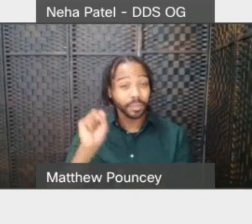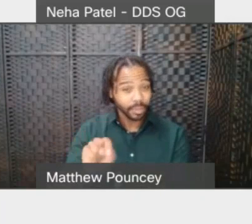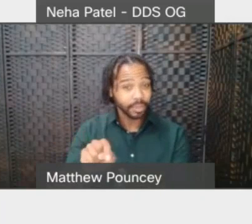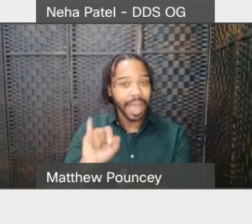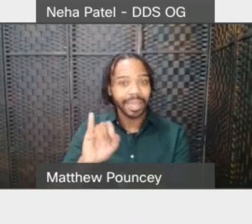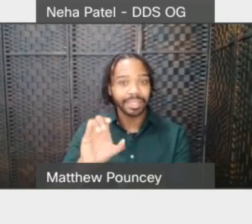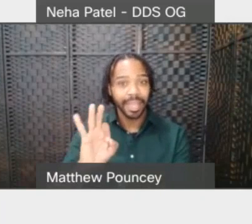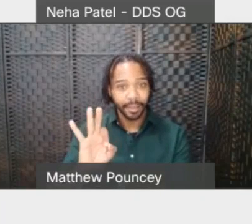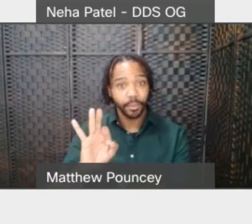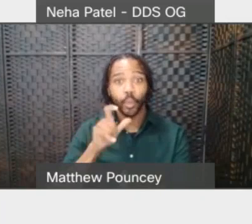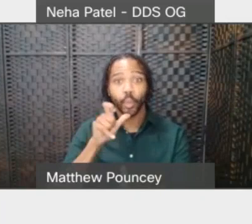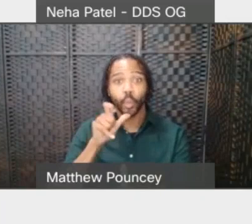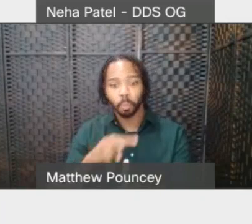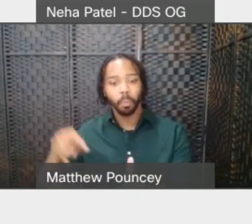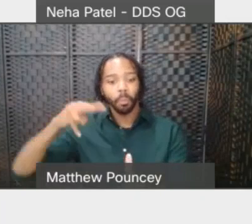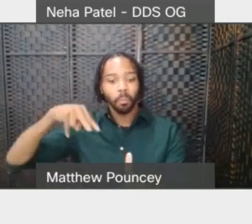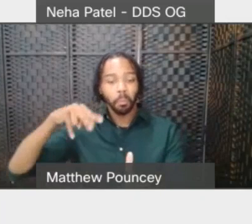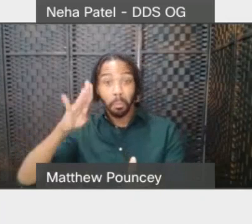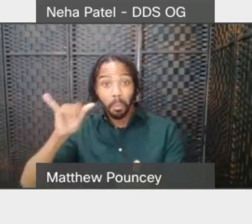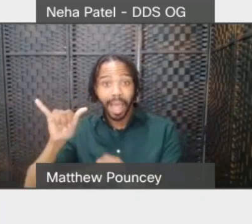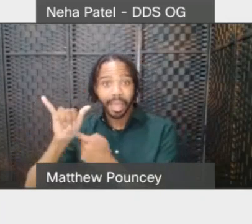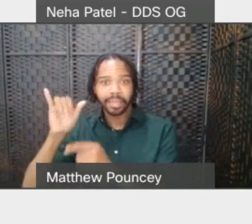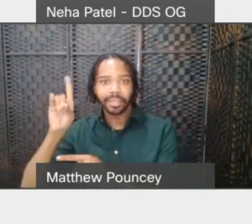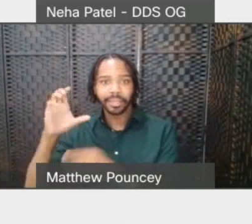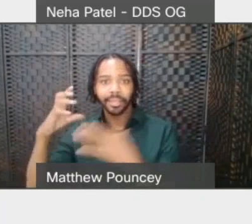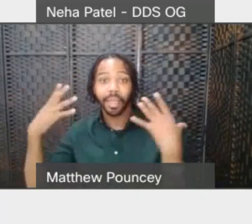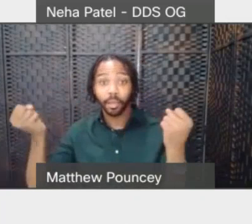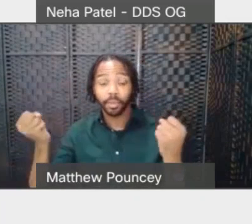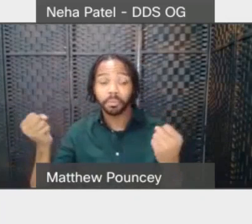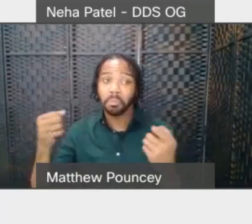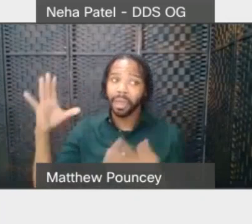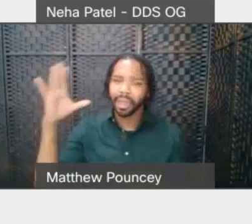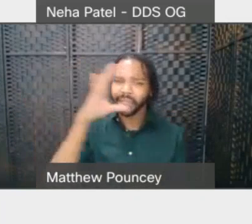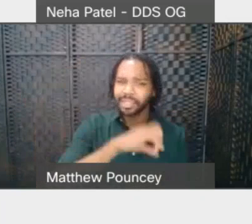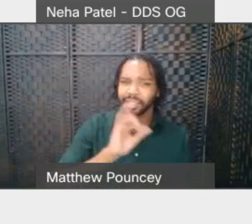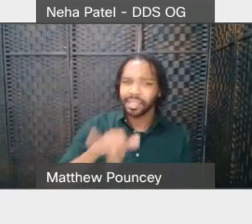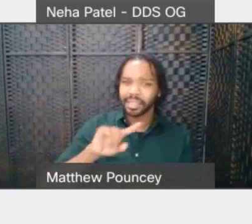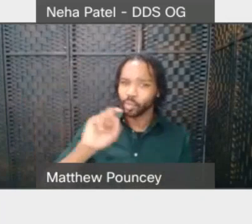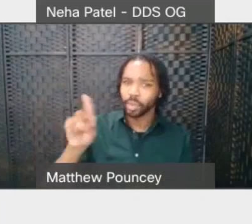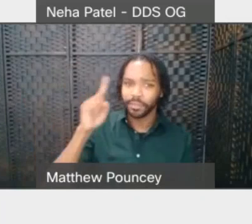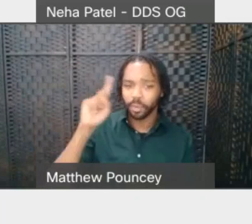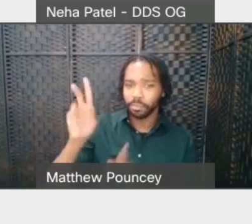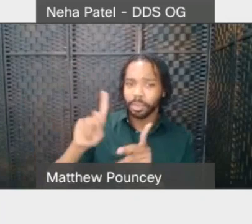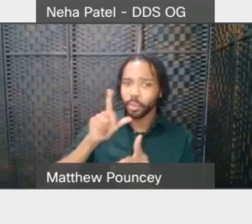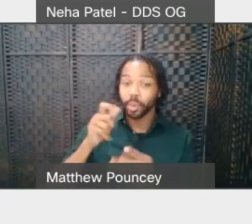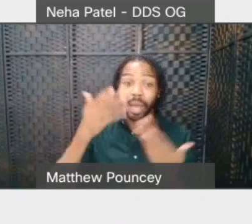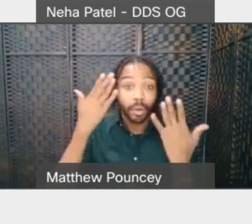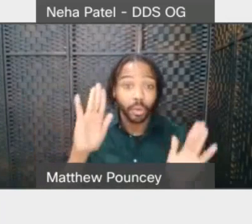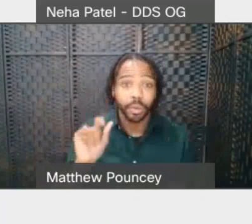by DC Health would be a question for the folks in, and I don't know if there is